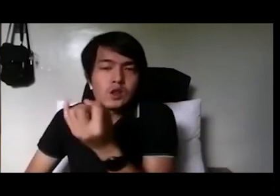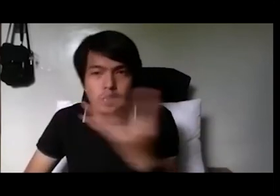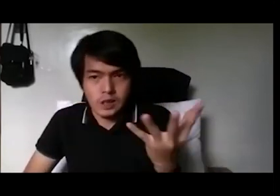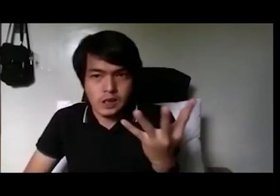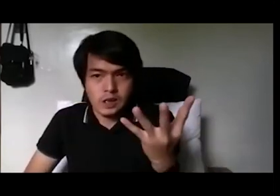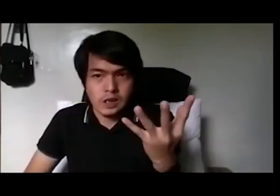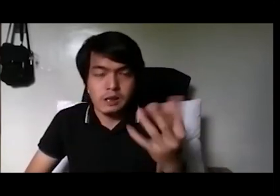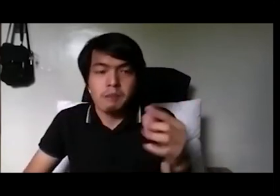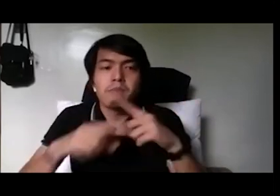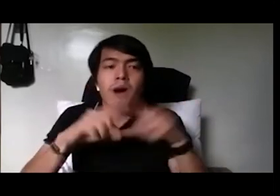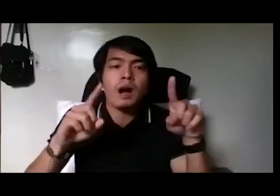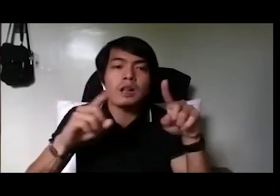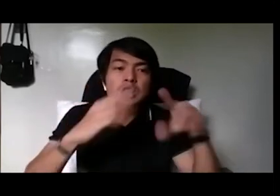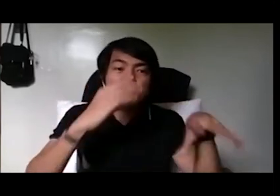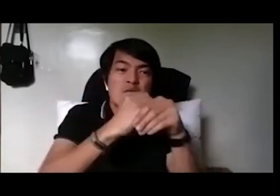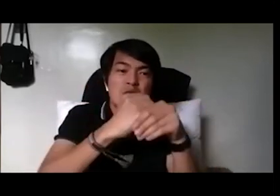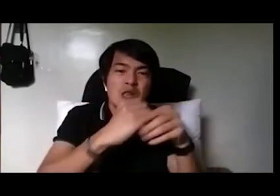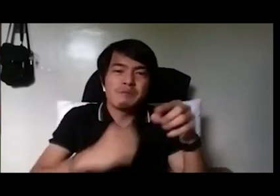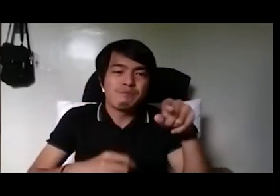But for this sentence,